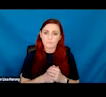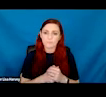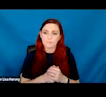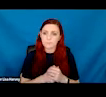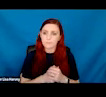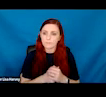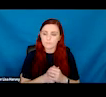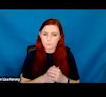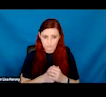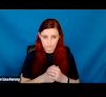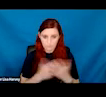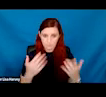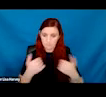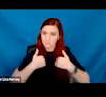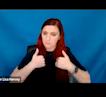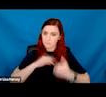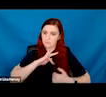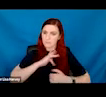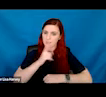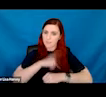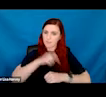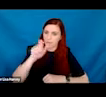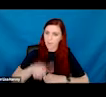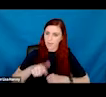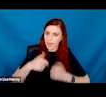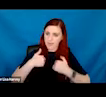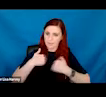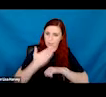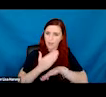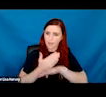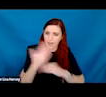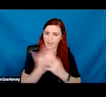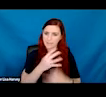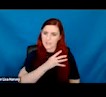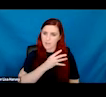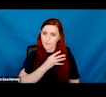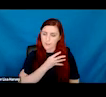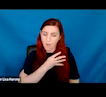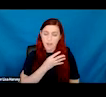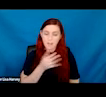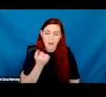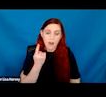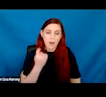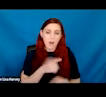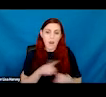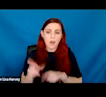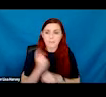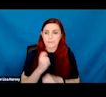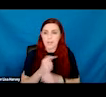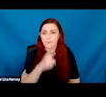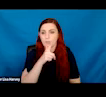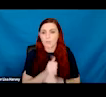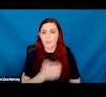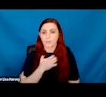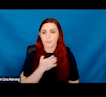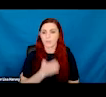As a disabled person and a disability access officer, I spend a lot of time discussing toilets with